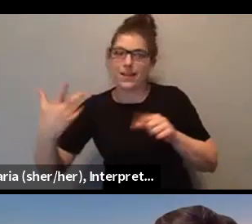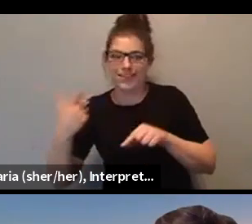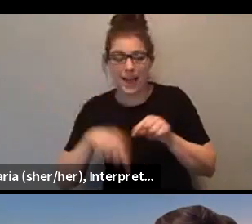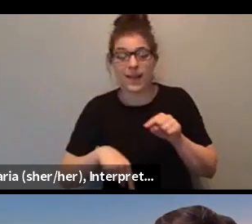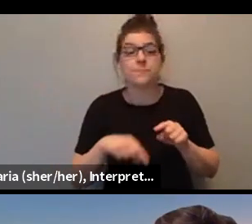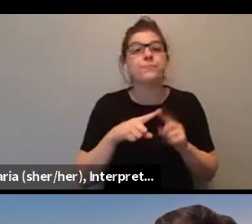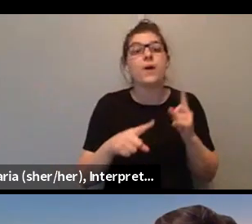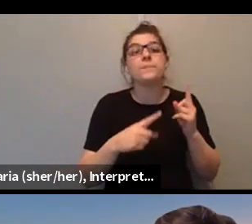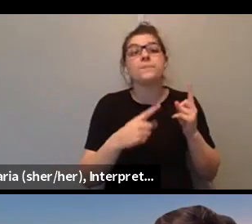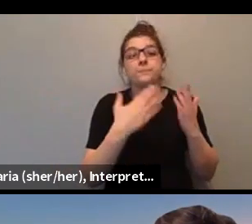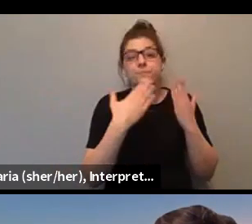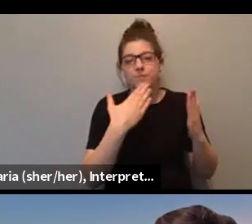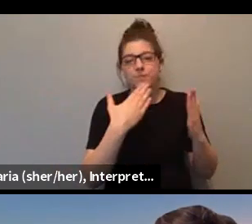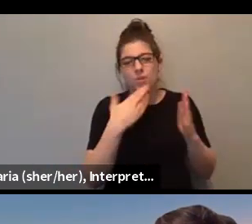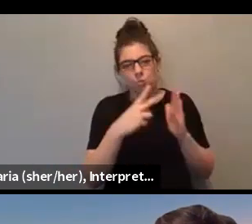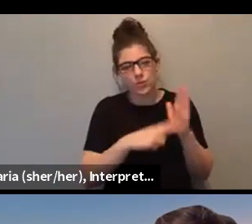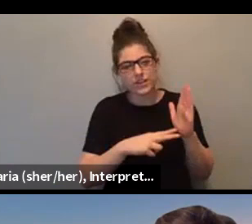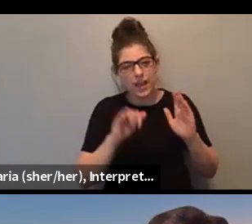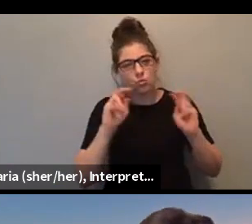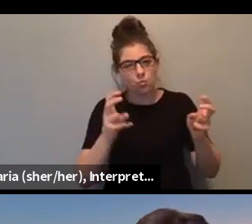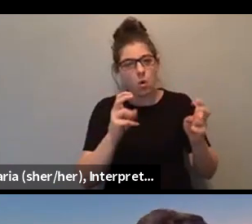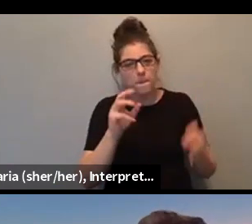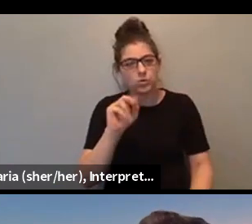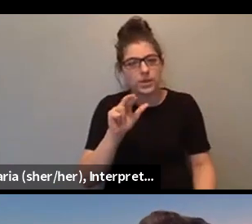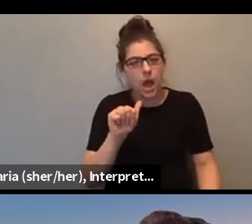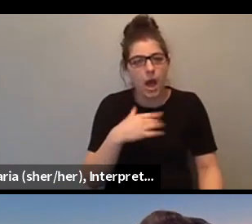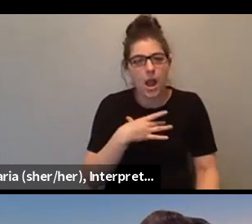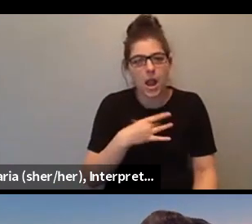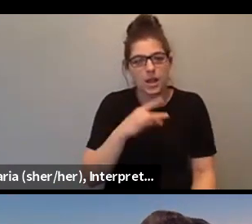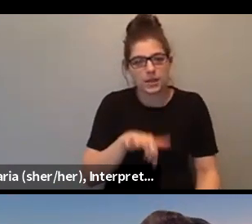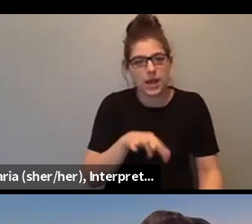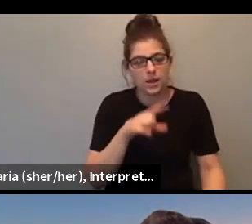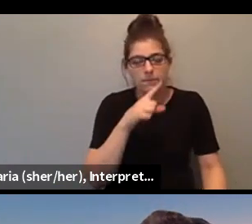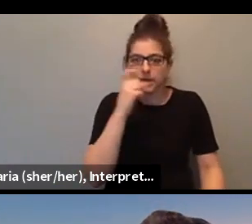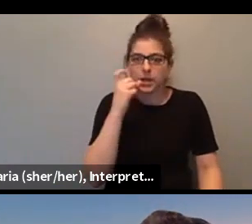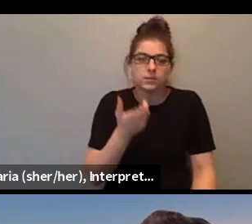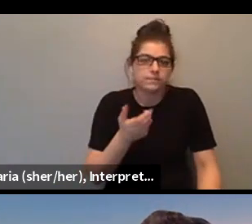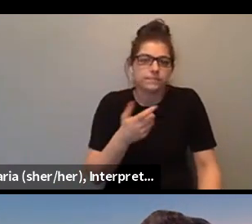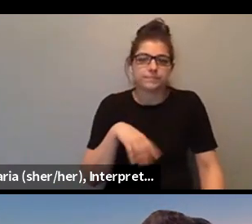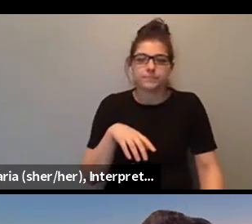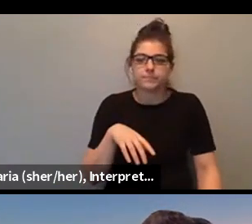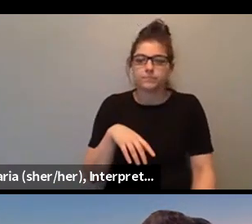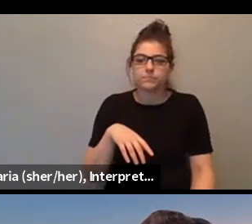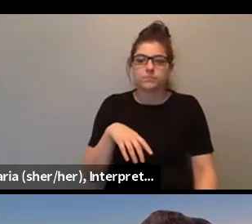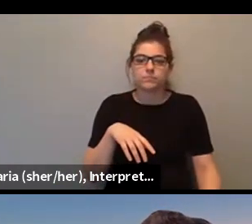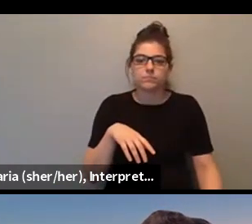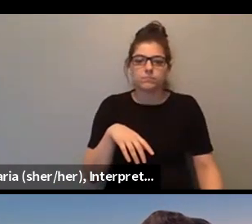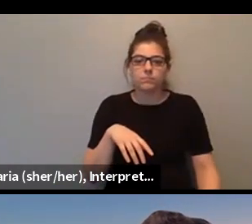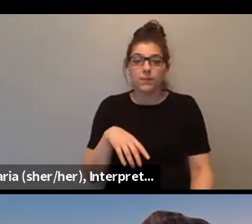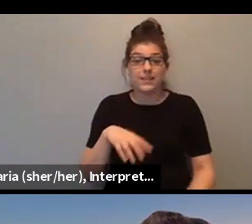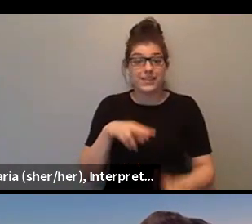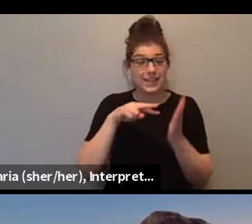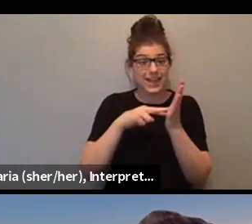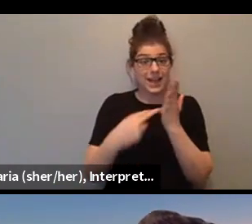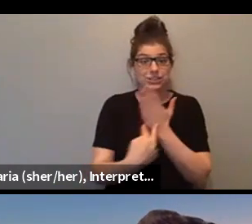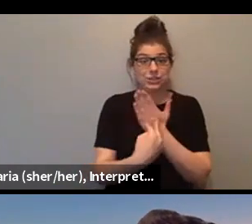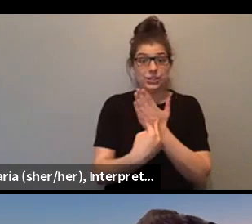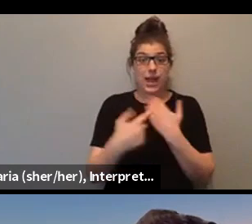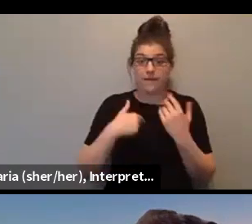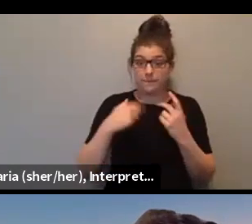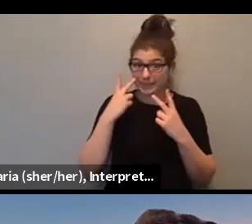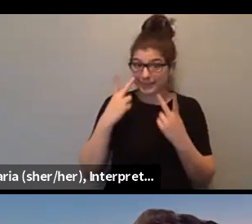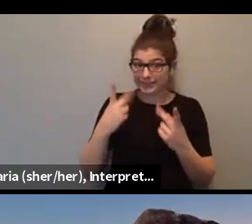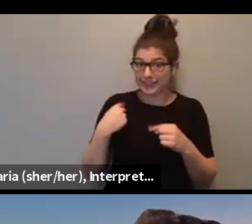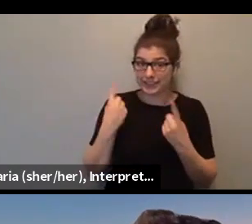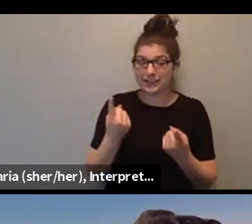that you read the quote that you did, Maria, because the analogy that I have been seeing